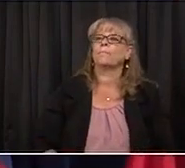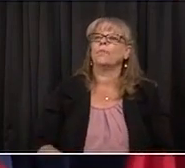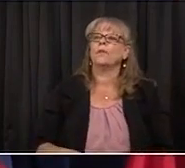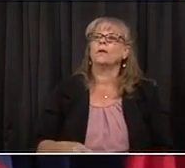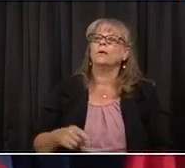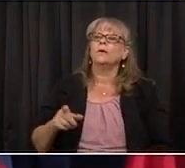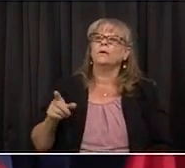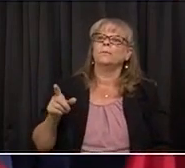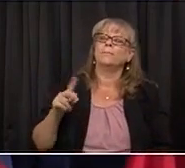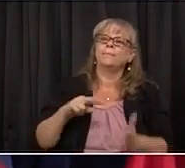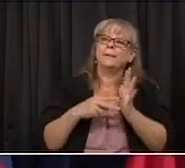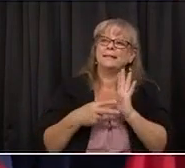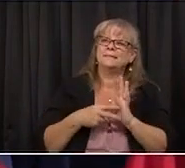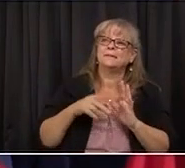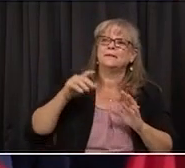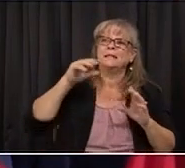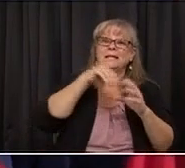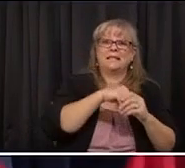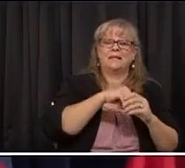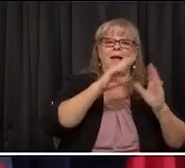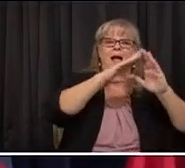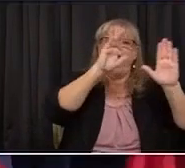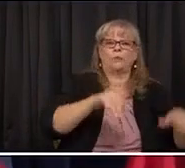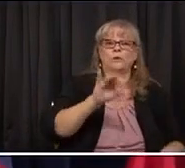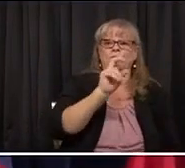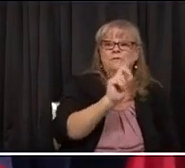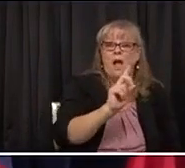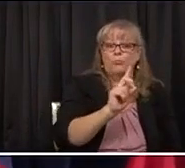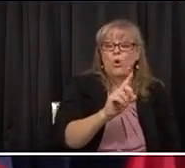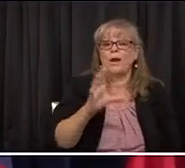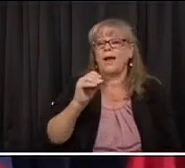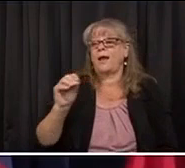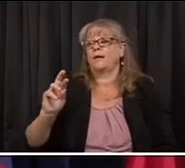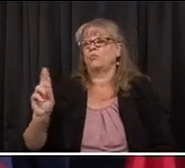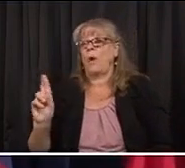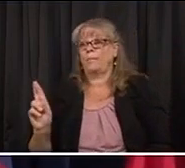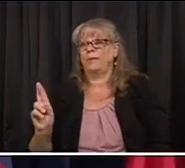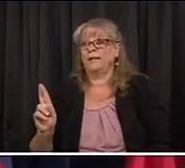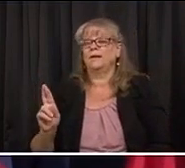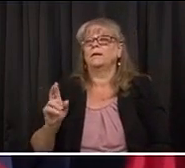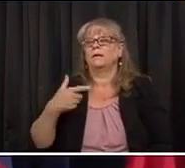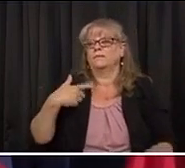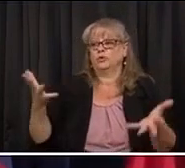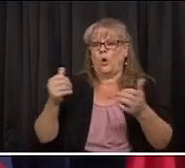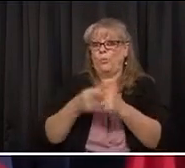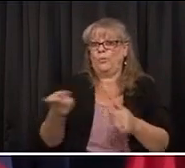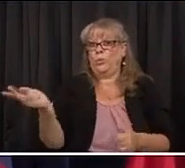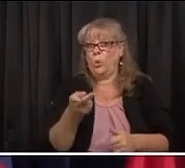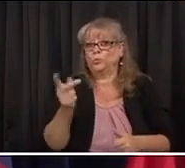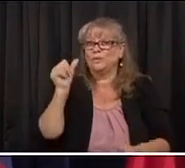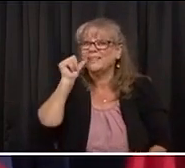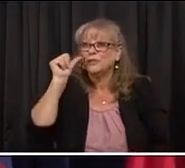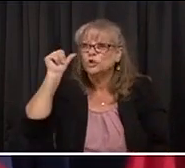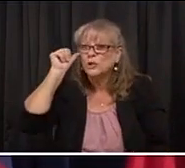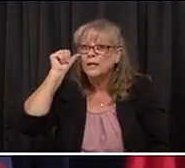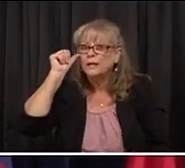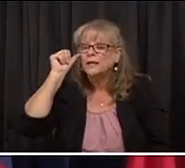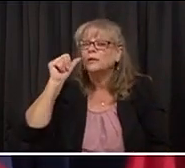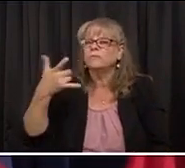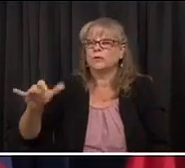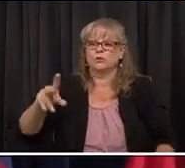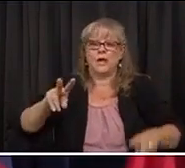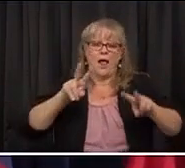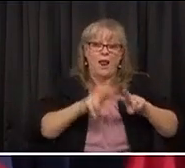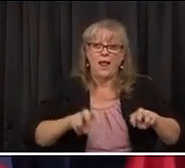it was in the Republican version unveiled by Senator McConnell yesterday, a testing piece. I think it was $16